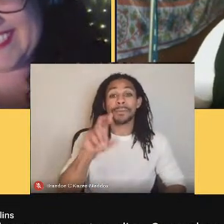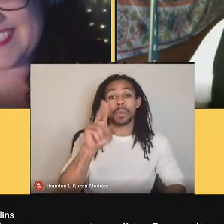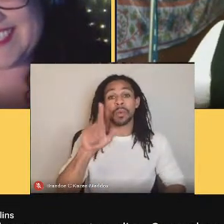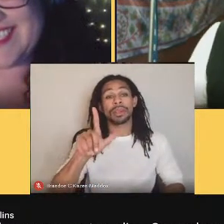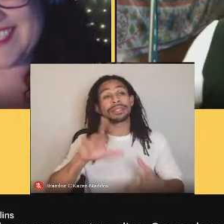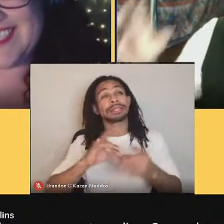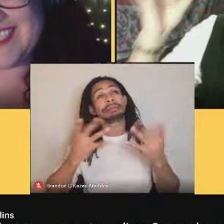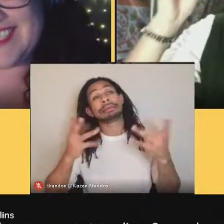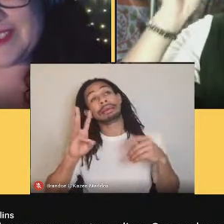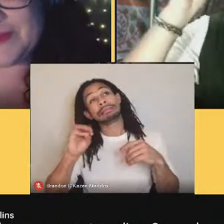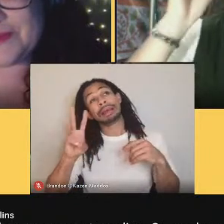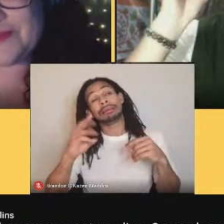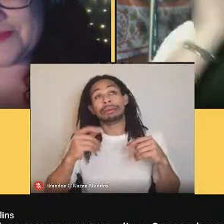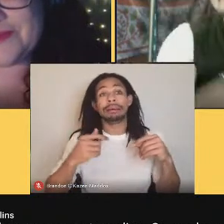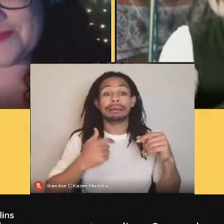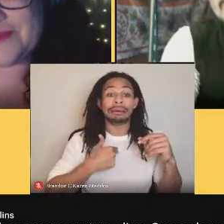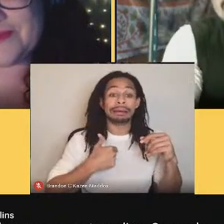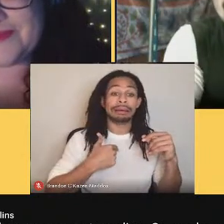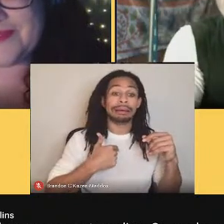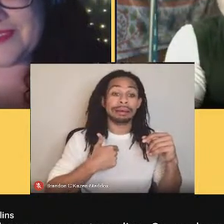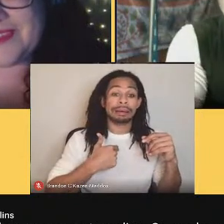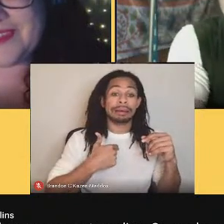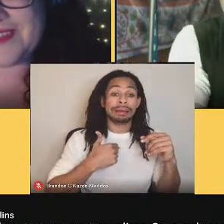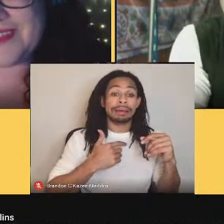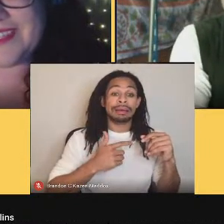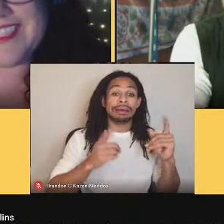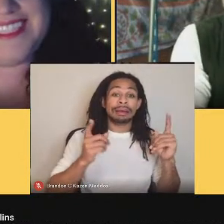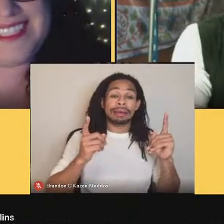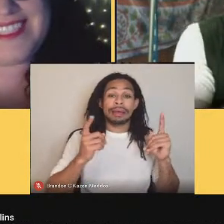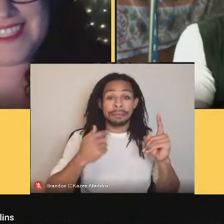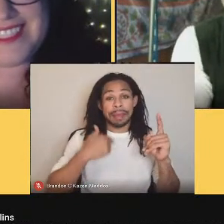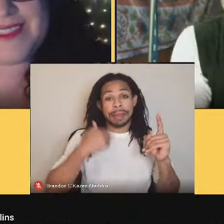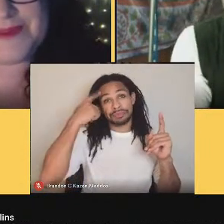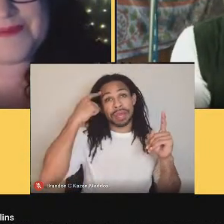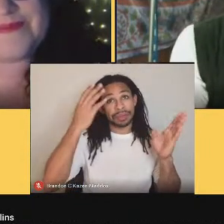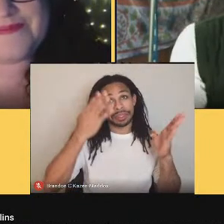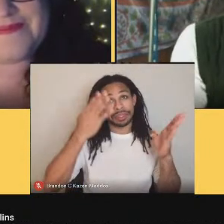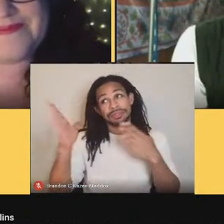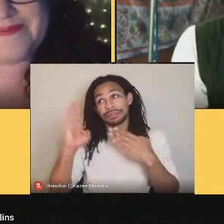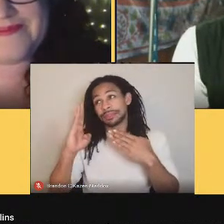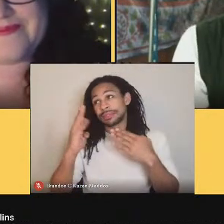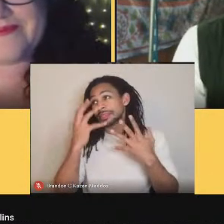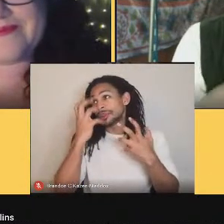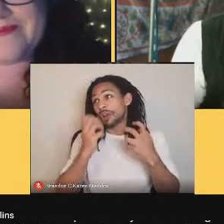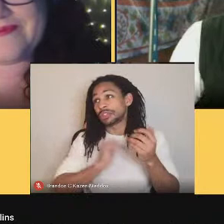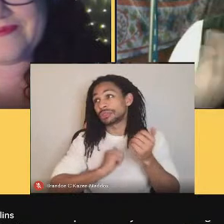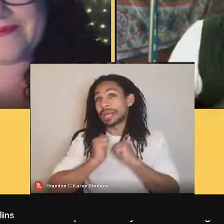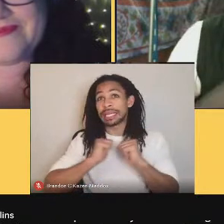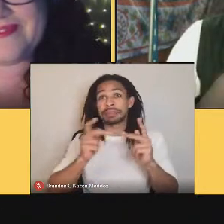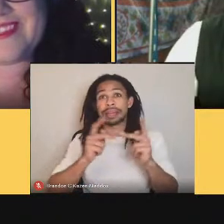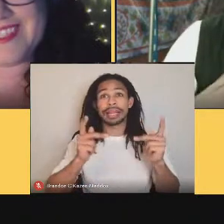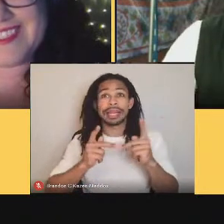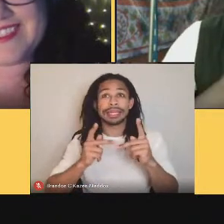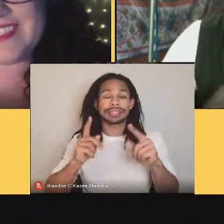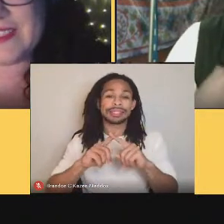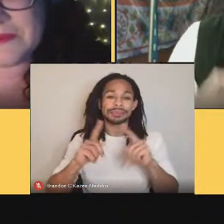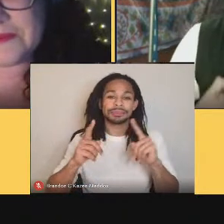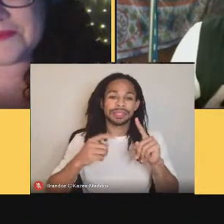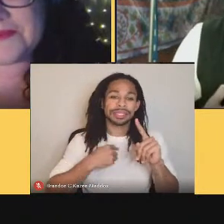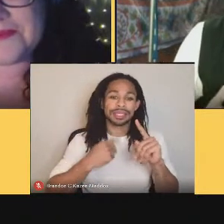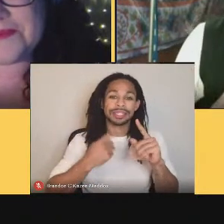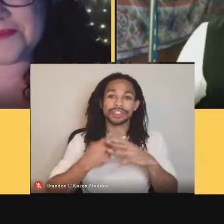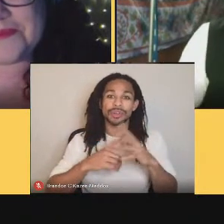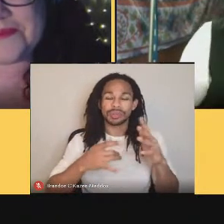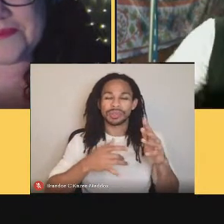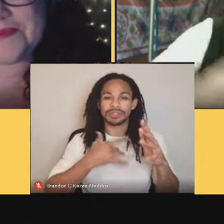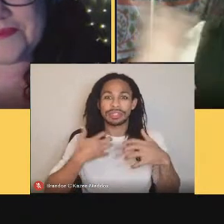funny that I kind of went to this dark, dramatic place in that, and for the pilot for Rose Drive and have that mark. So I'm like, oh, wow, I remember all that. Starting to get a little bit of anxiety I had